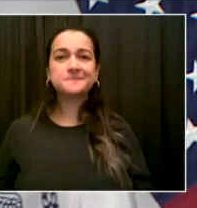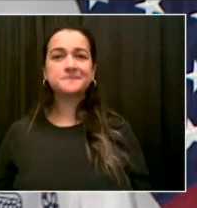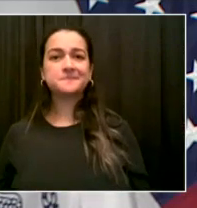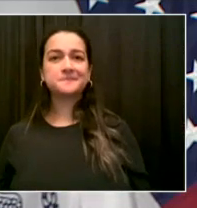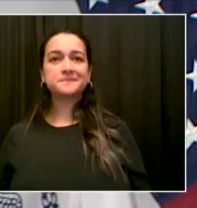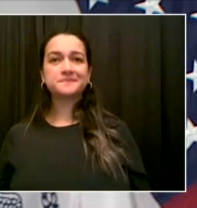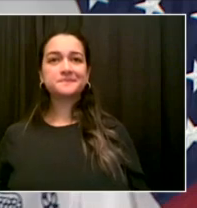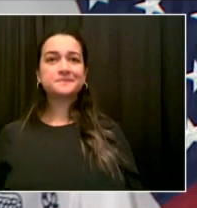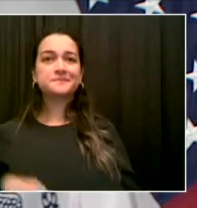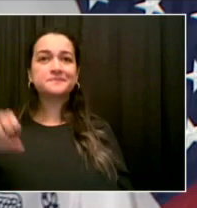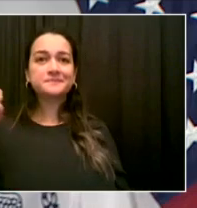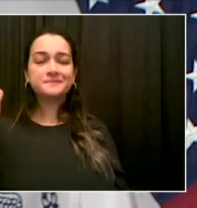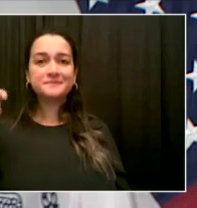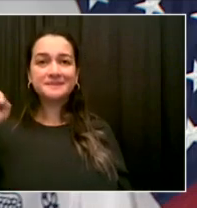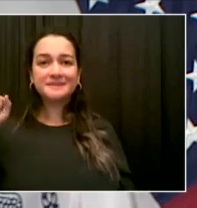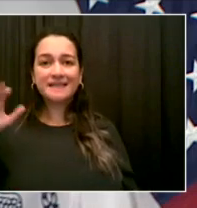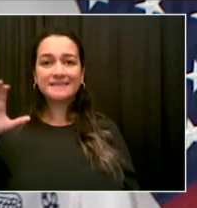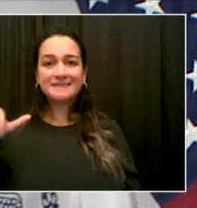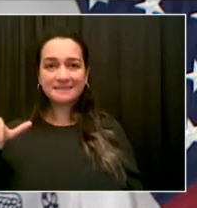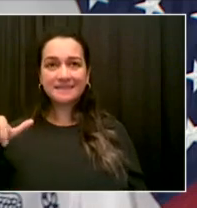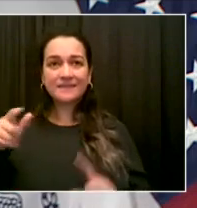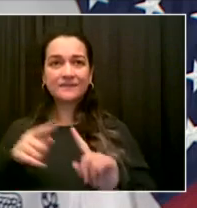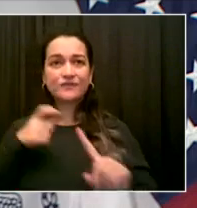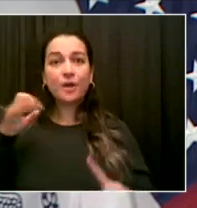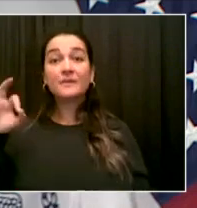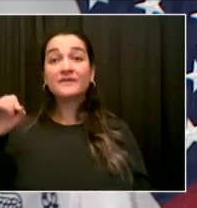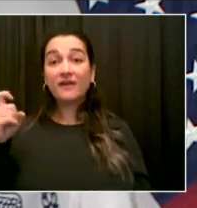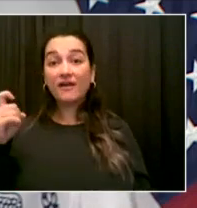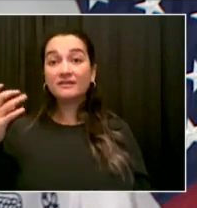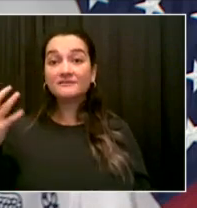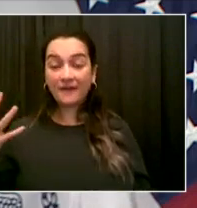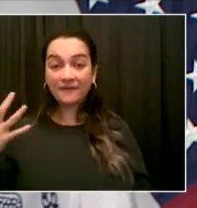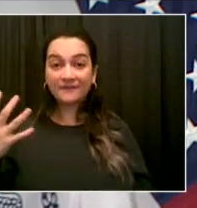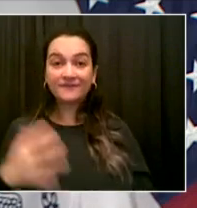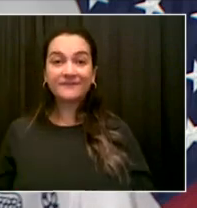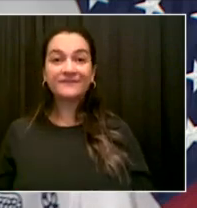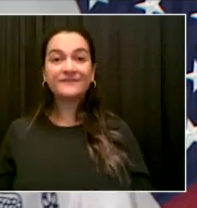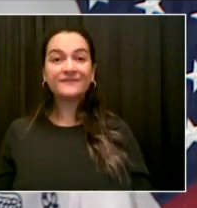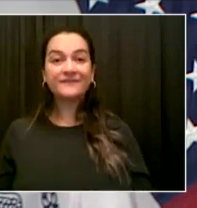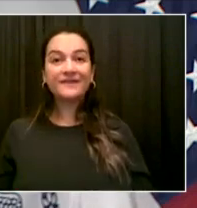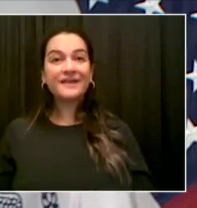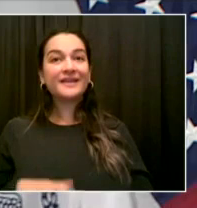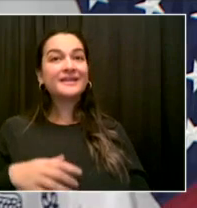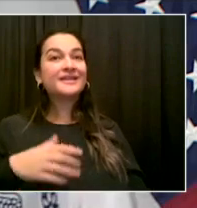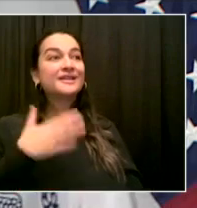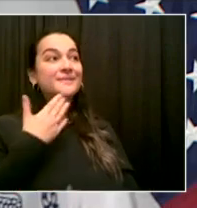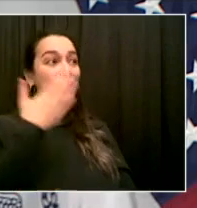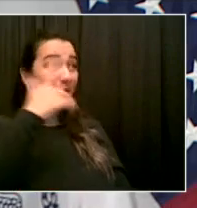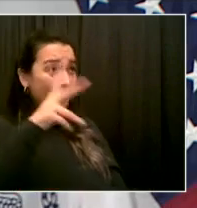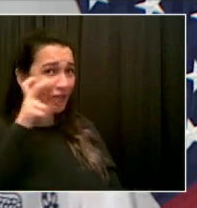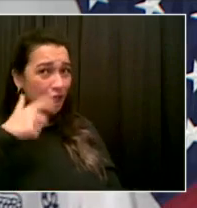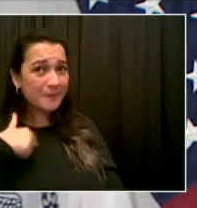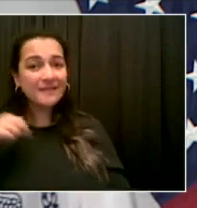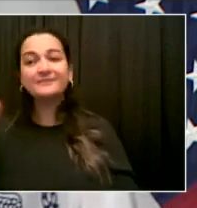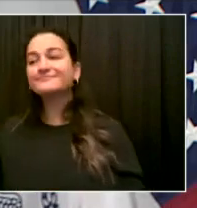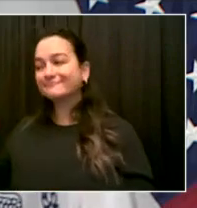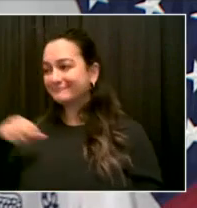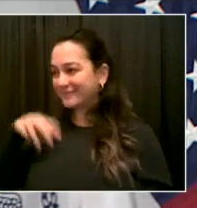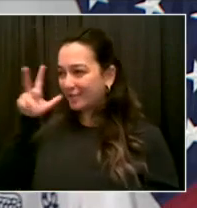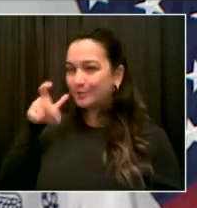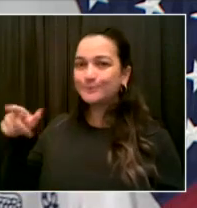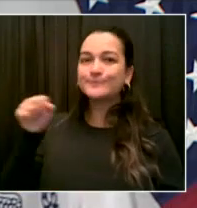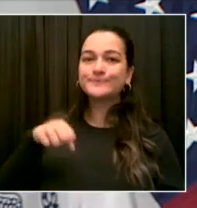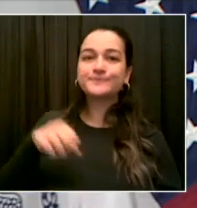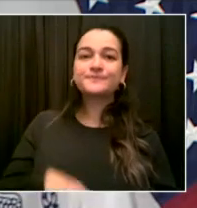Thank you. Can you guys hear me? Yeah, Stacey, how you doing? Hi, good. Good morning. Just following up on the questions about the city employees and the vaccines